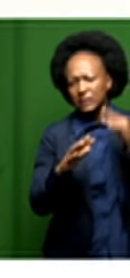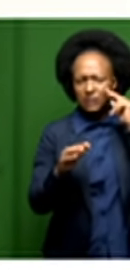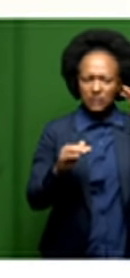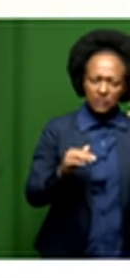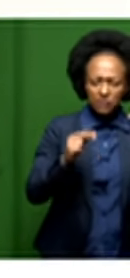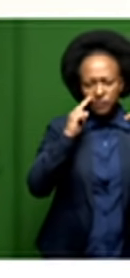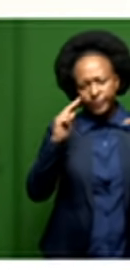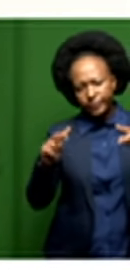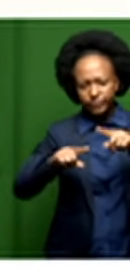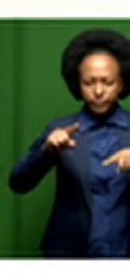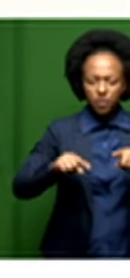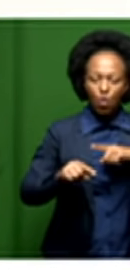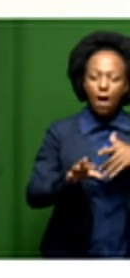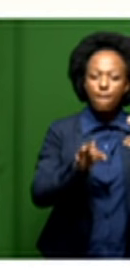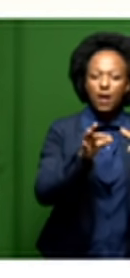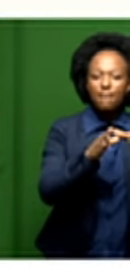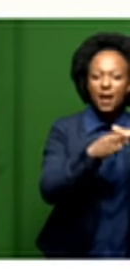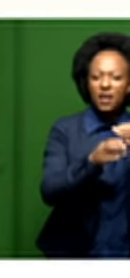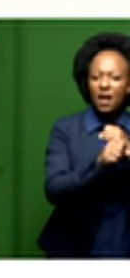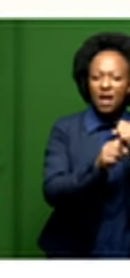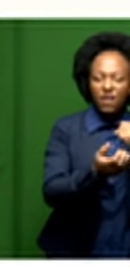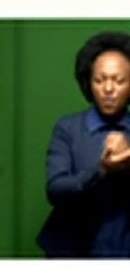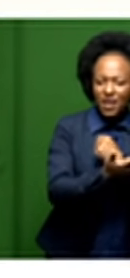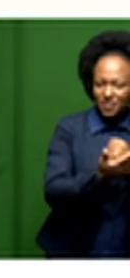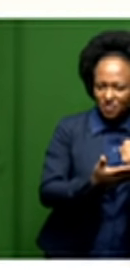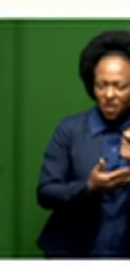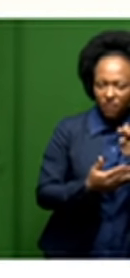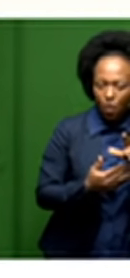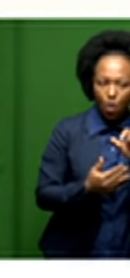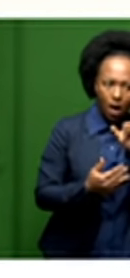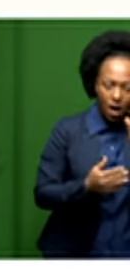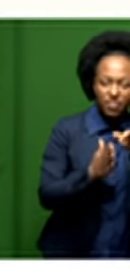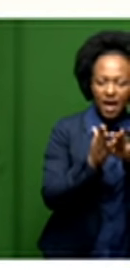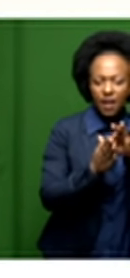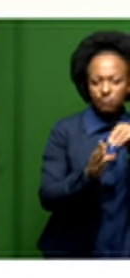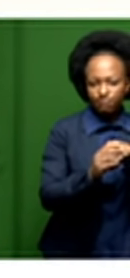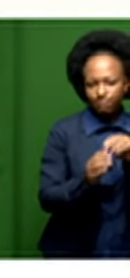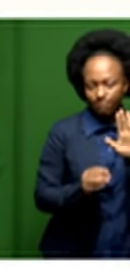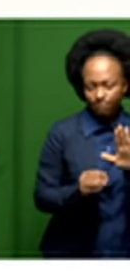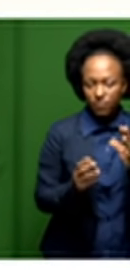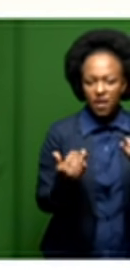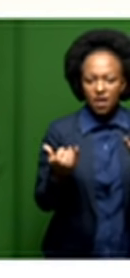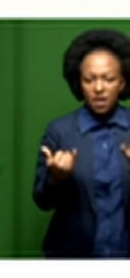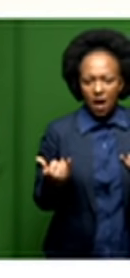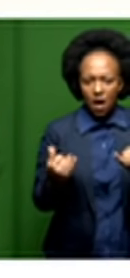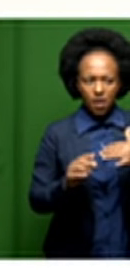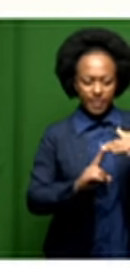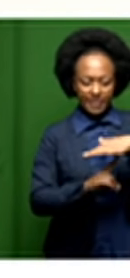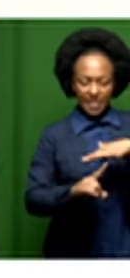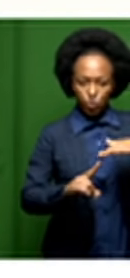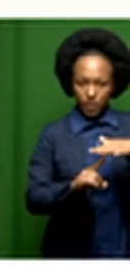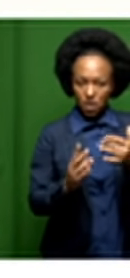the other parties had not registered their citizens or their candidates for elections, and it actually created a situation